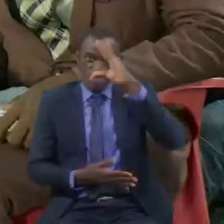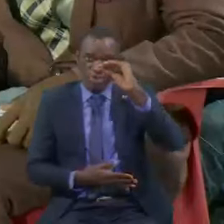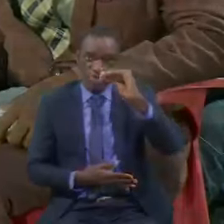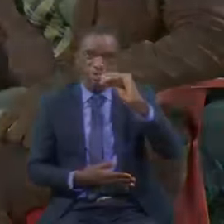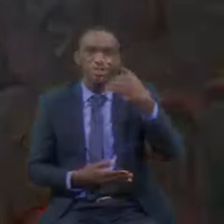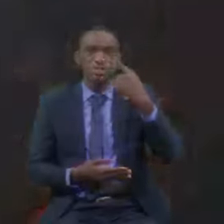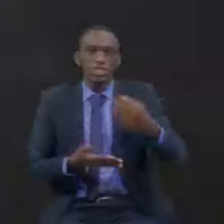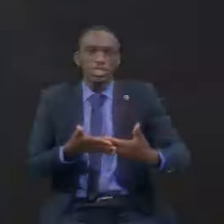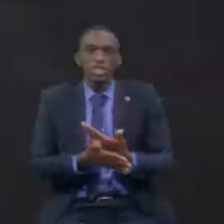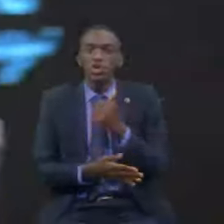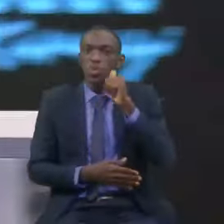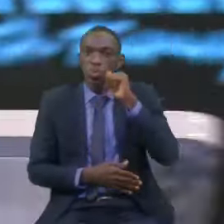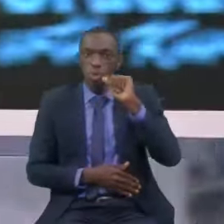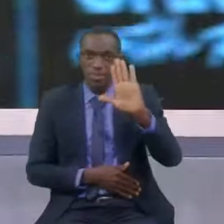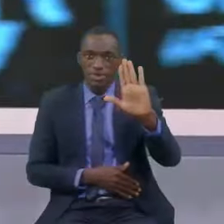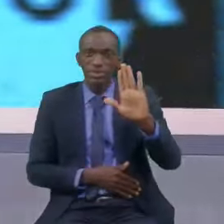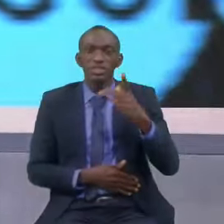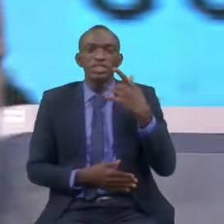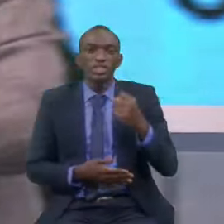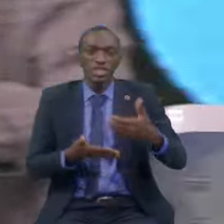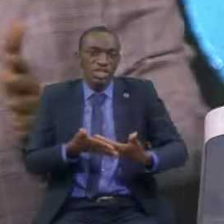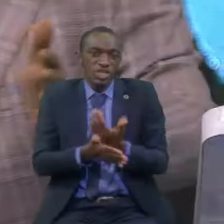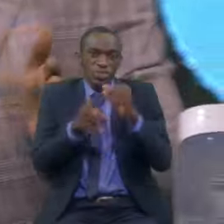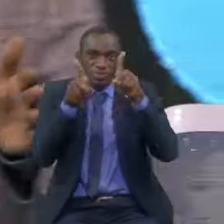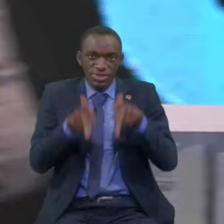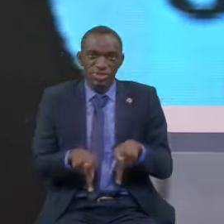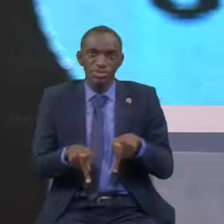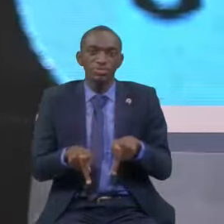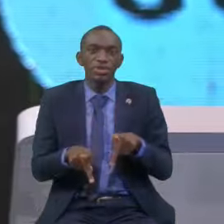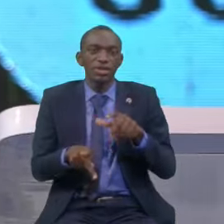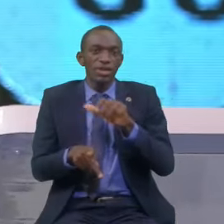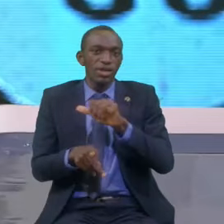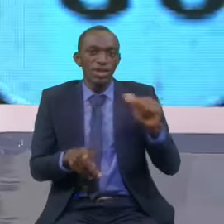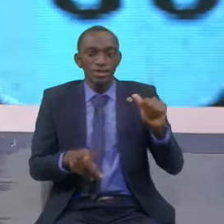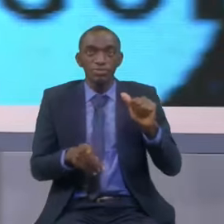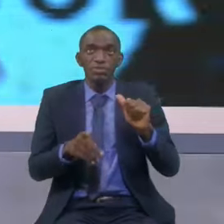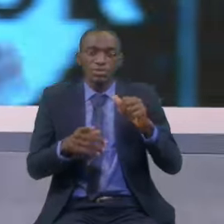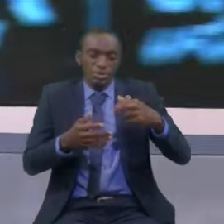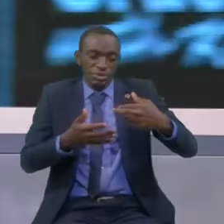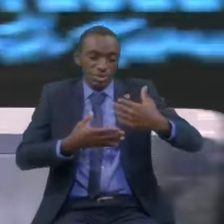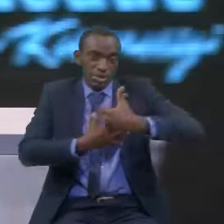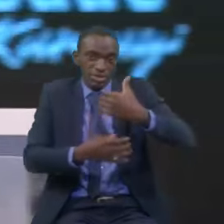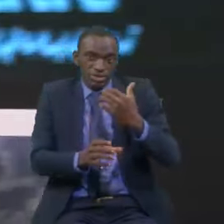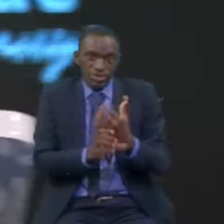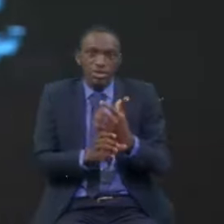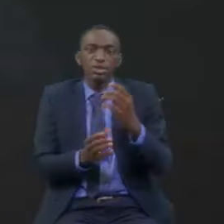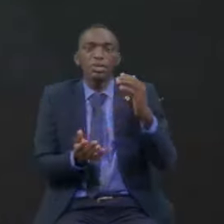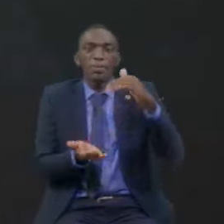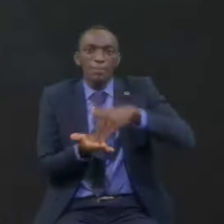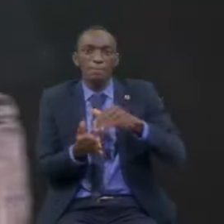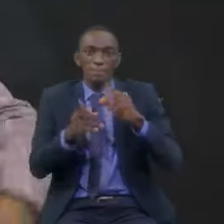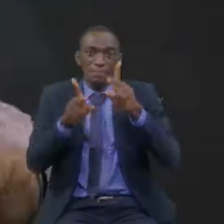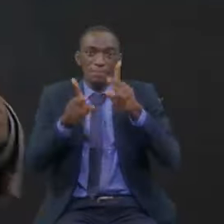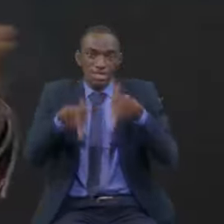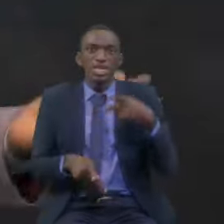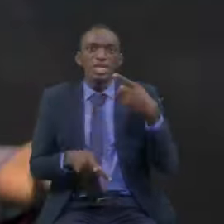woman, the new person, a recreated person, a reformed person,